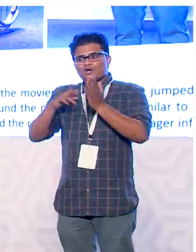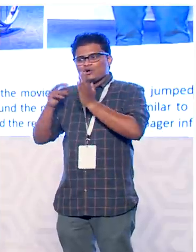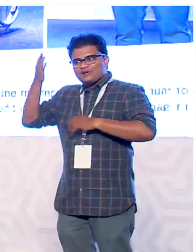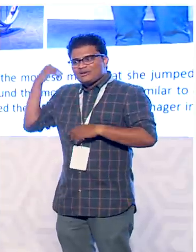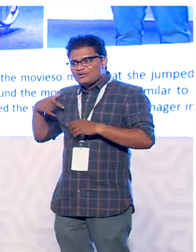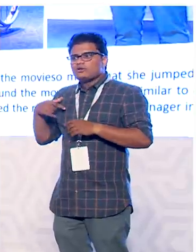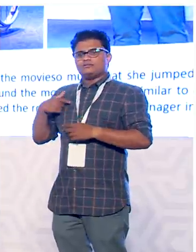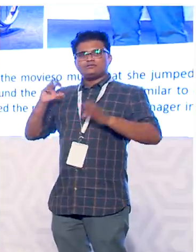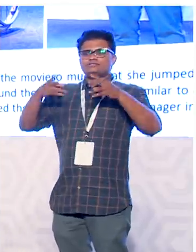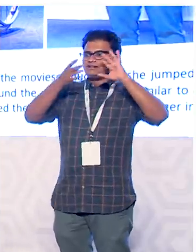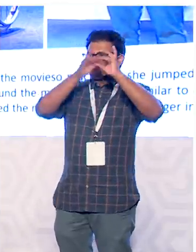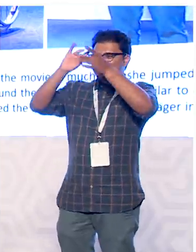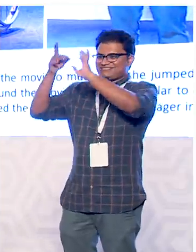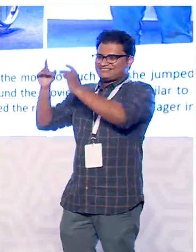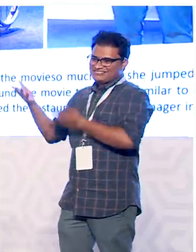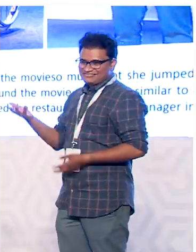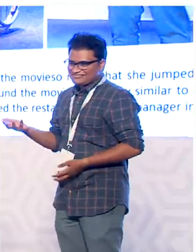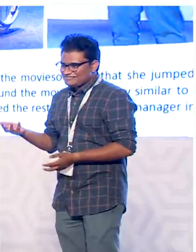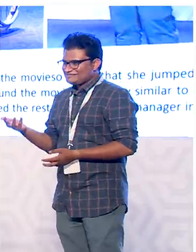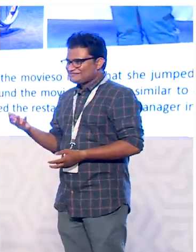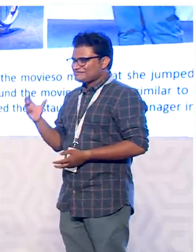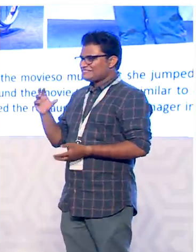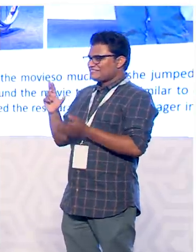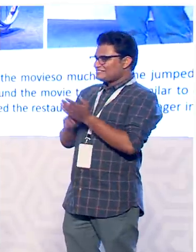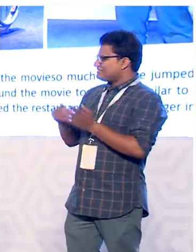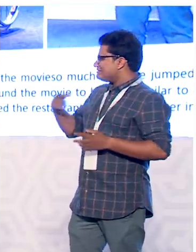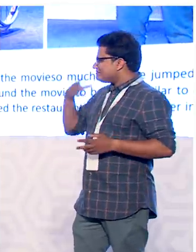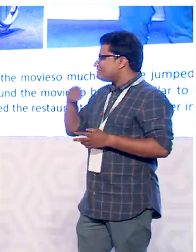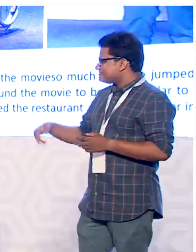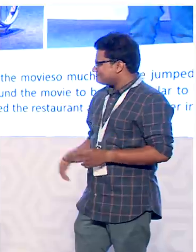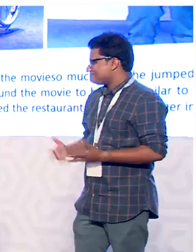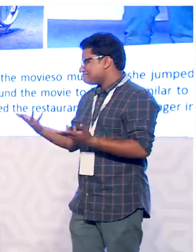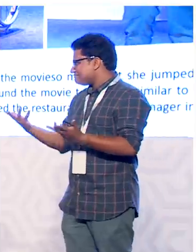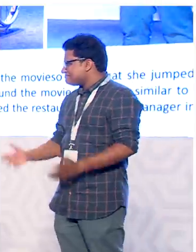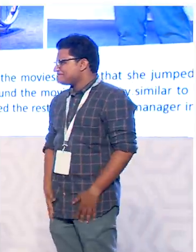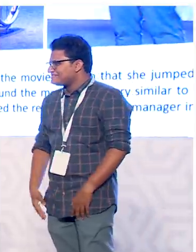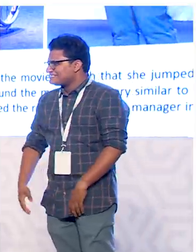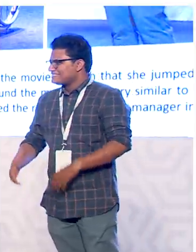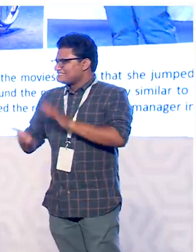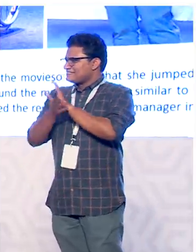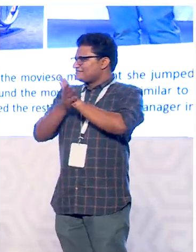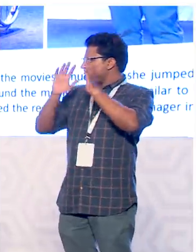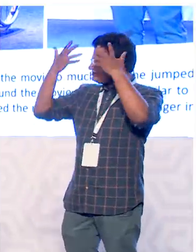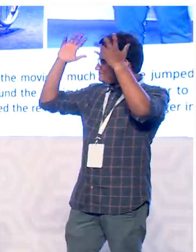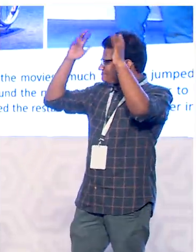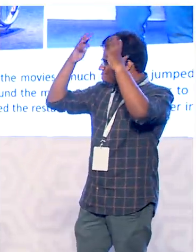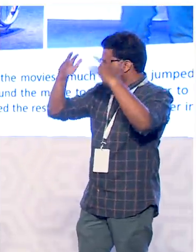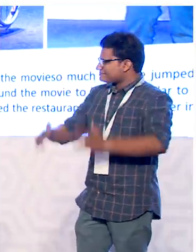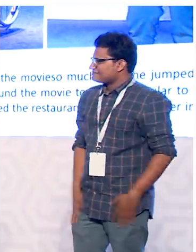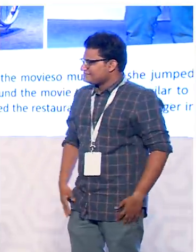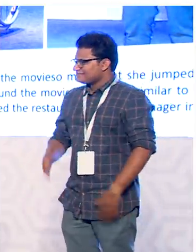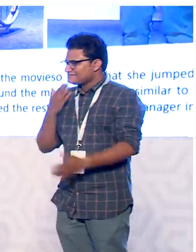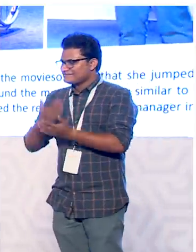chain of restaurants, Nandini and Nandana. And I took a photograph with him yesterday. Amazing. Thanks to Heroes. Amazing. Thank